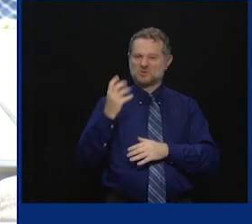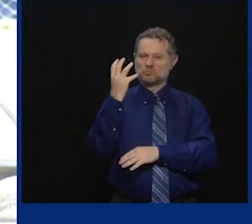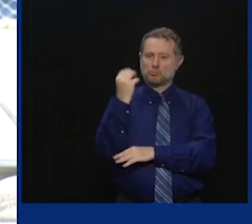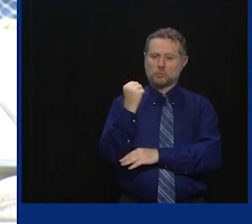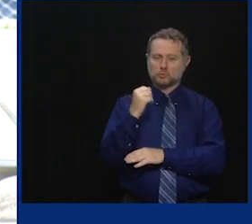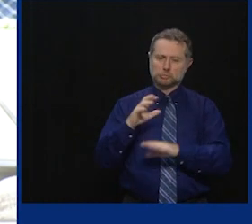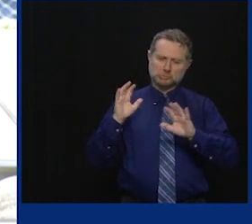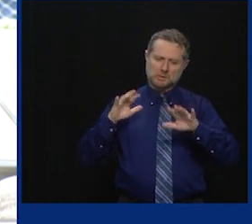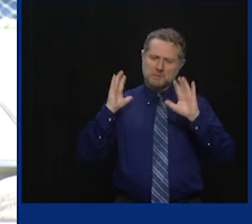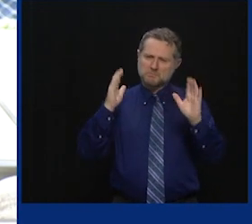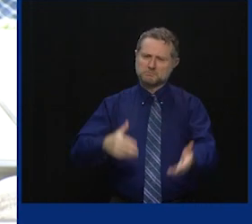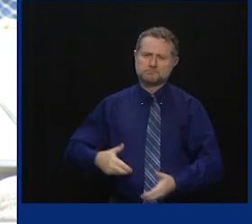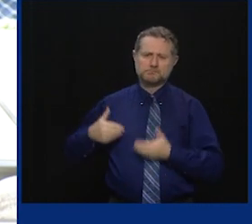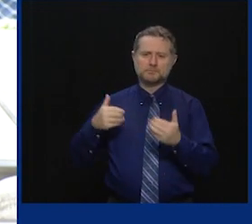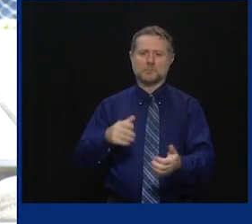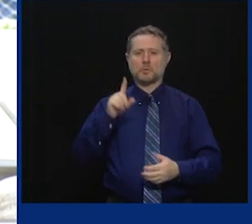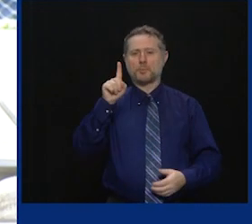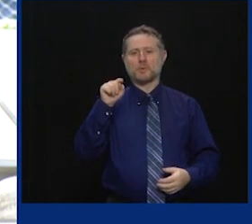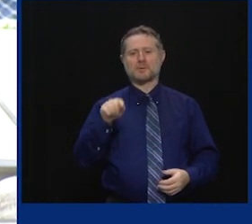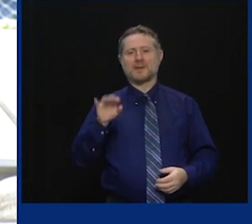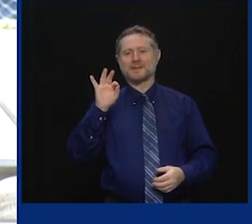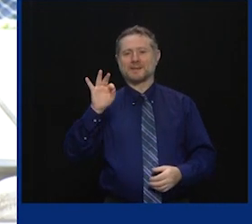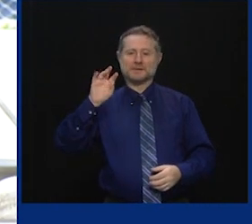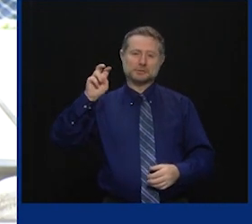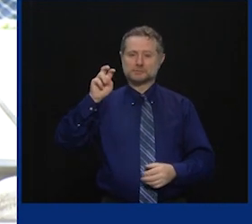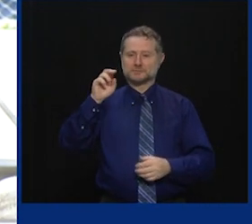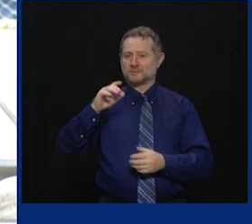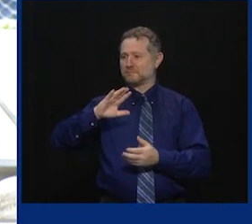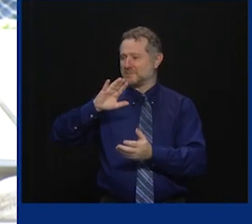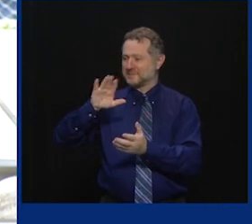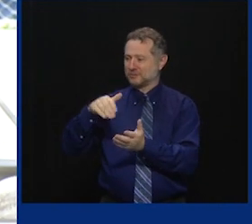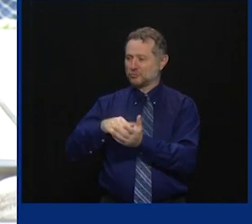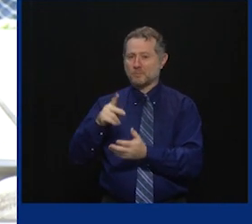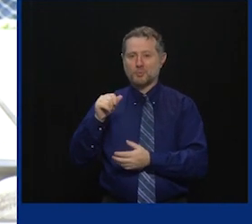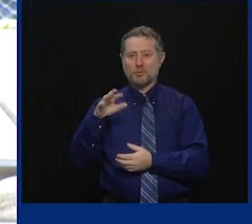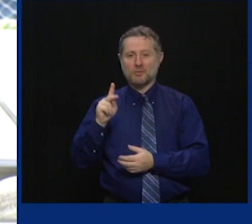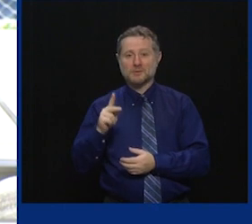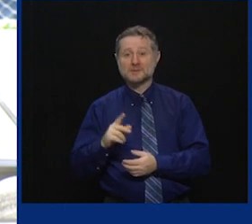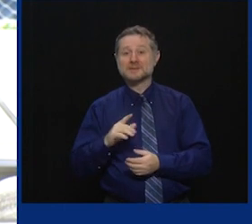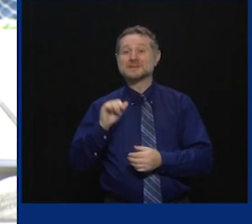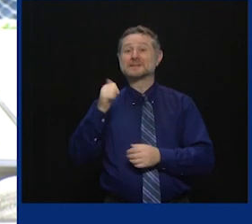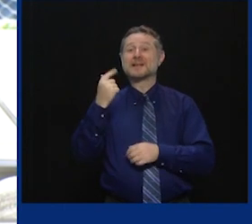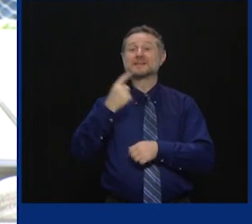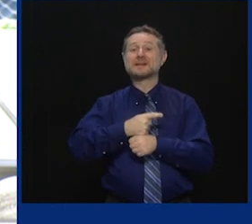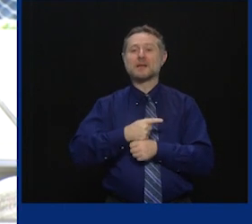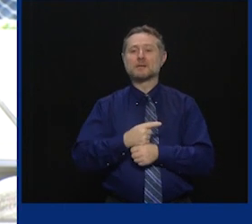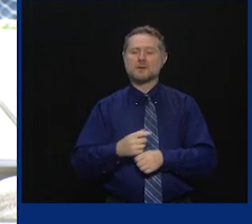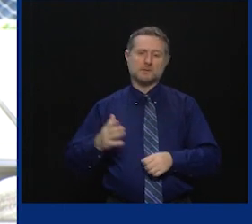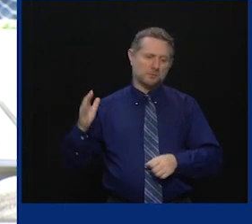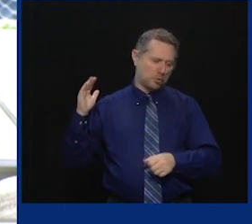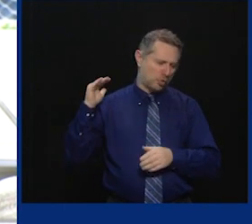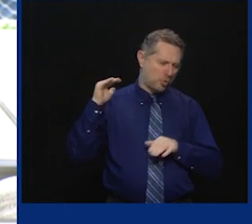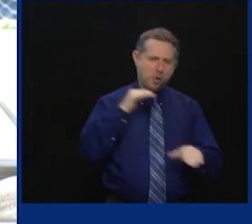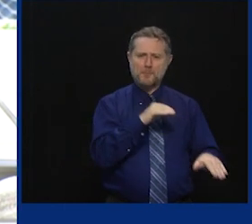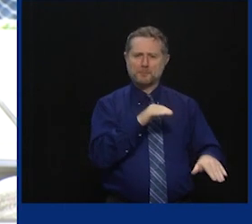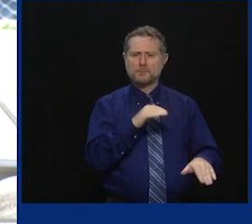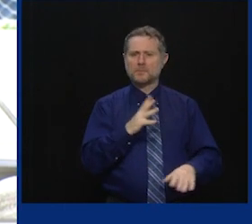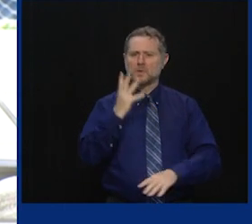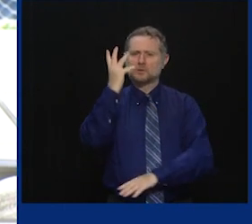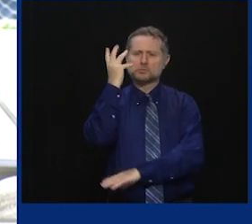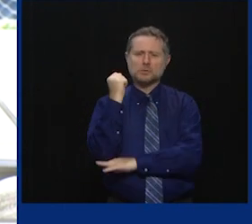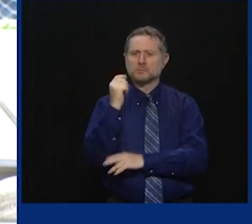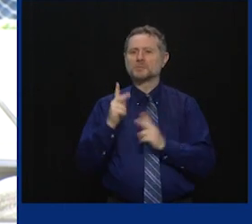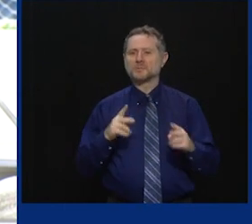think 1.9 inches in Central Park 1 week. 10 days later, we crushed that record that people said was a 500-year